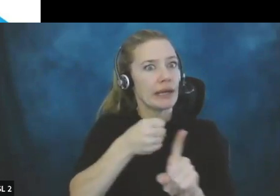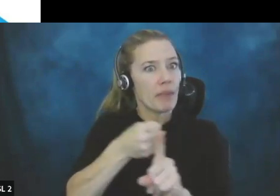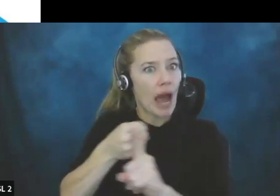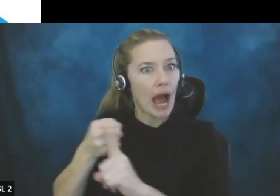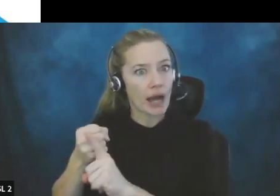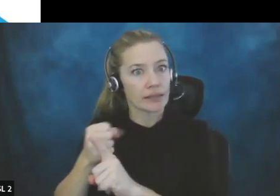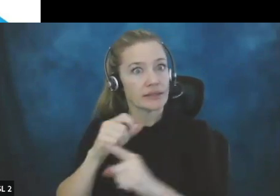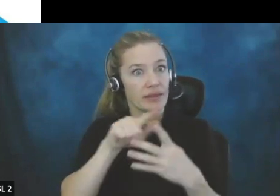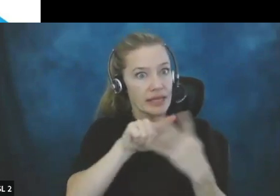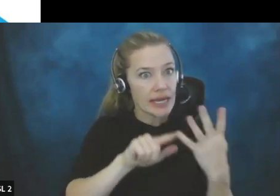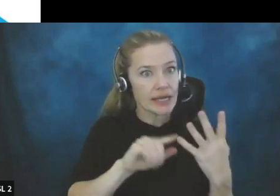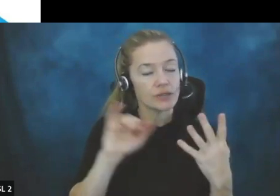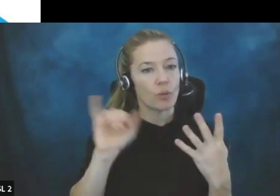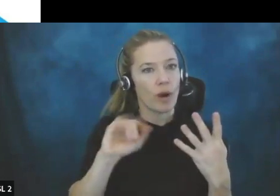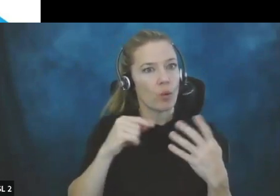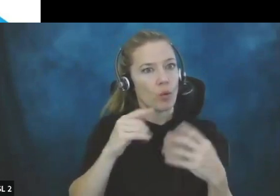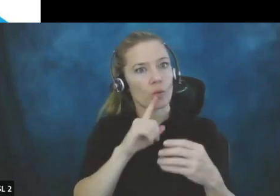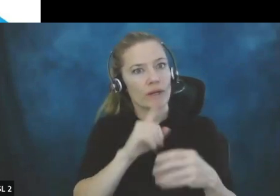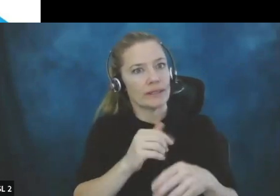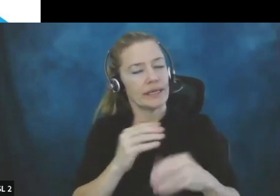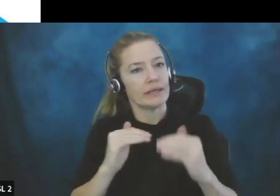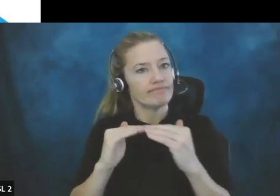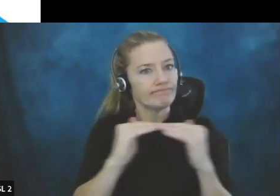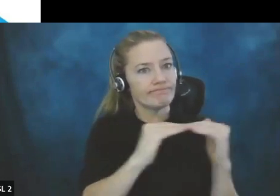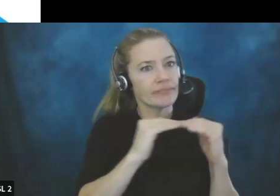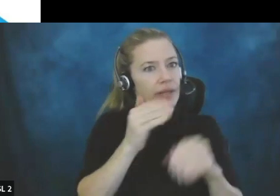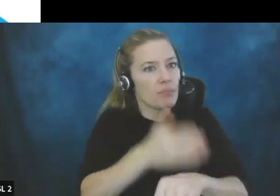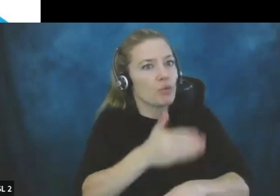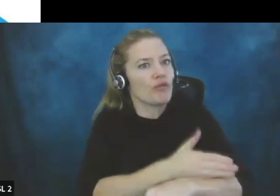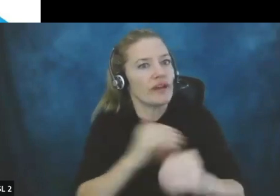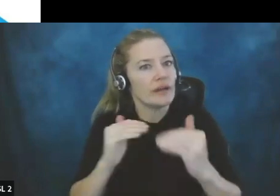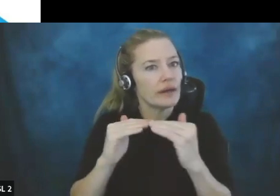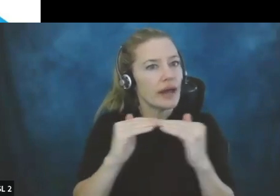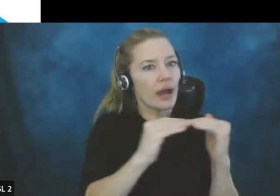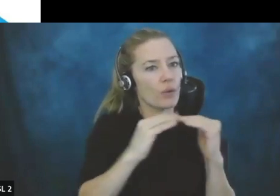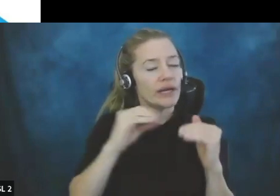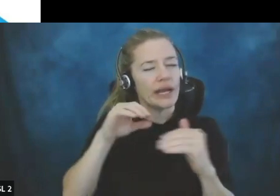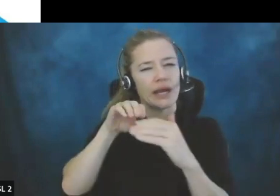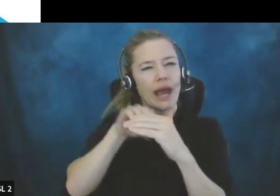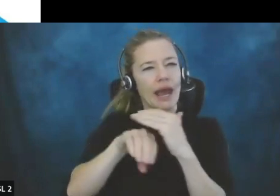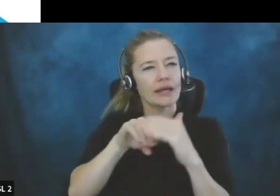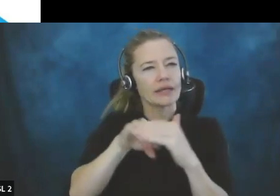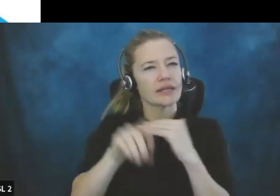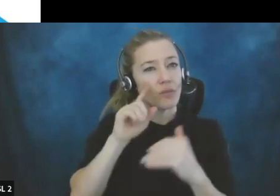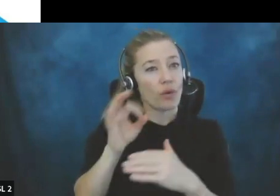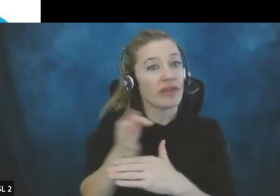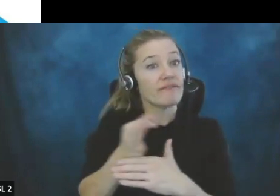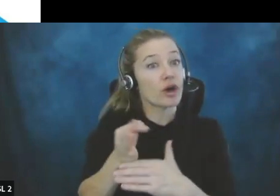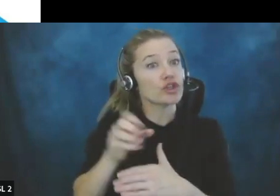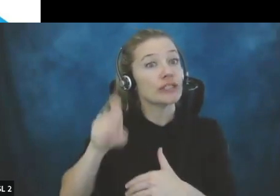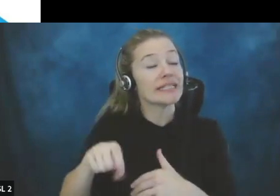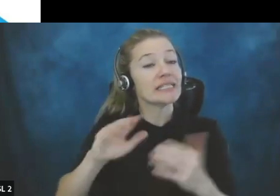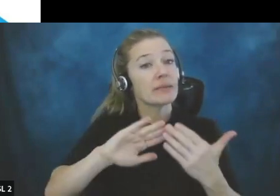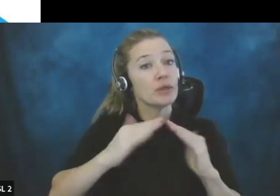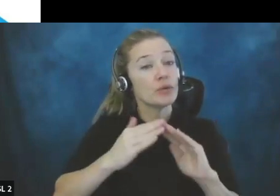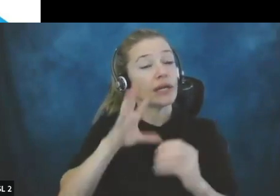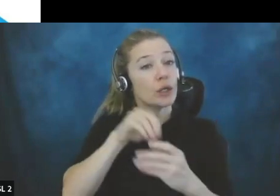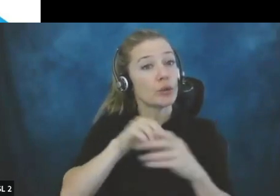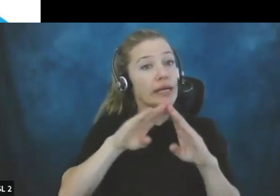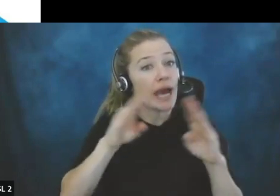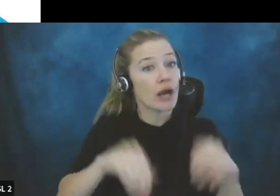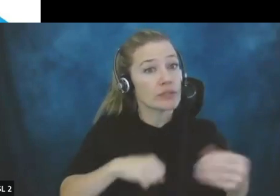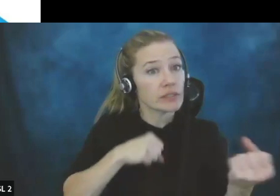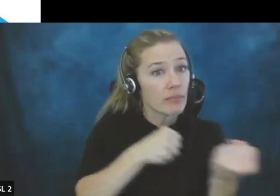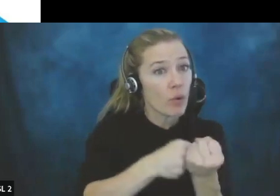impacts. These are areas where we're really moving the needle on equity for our access and functional needs community.